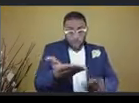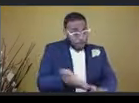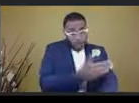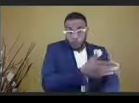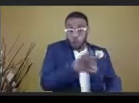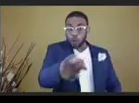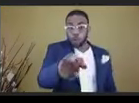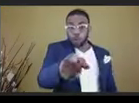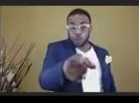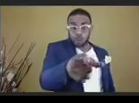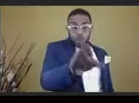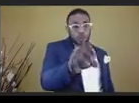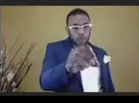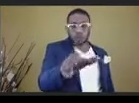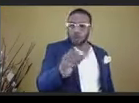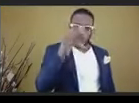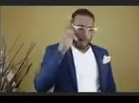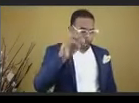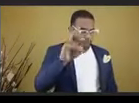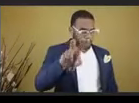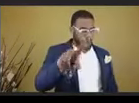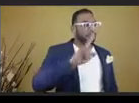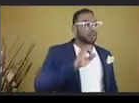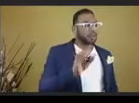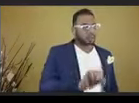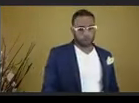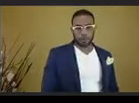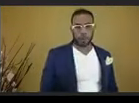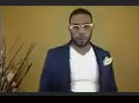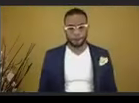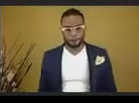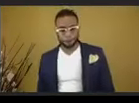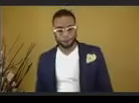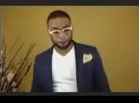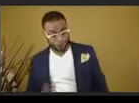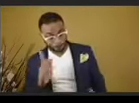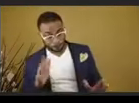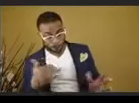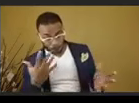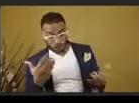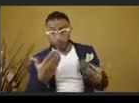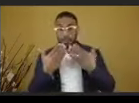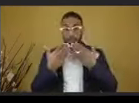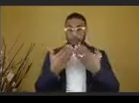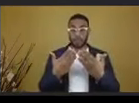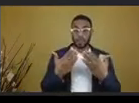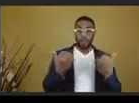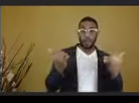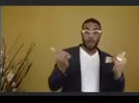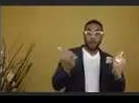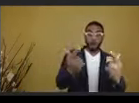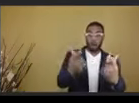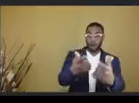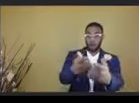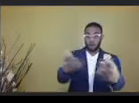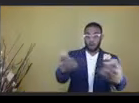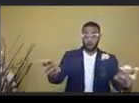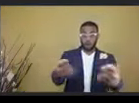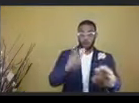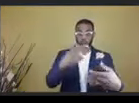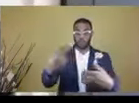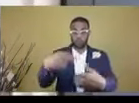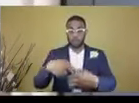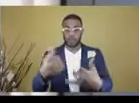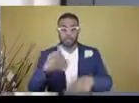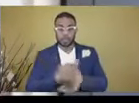So I hear you, Rev, for sure. Listen, I just want to thank all of you all who joined us